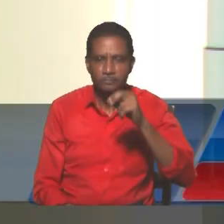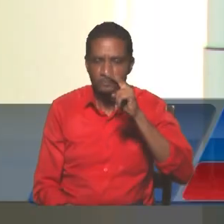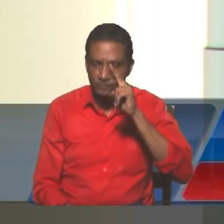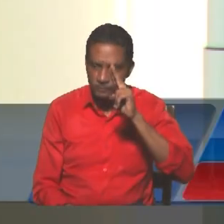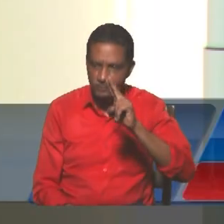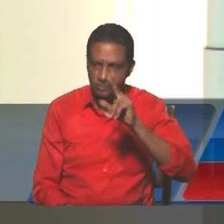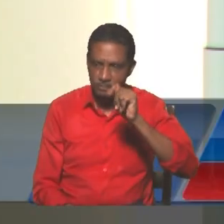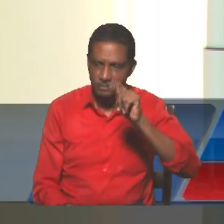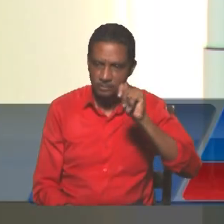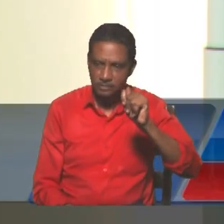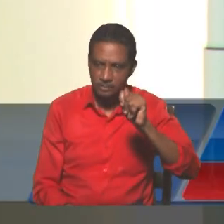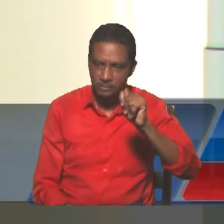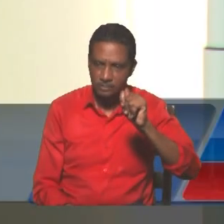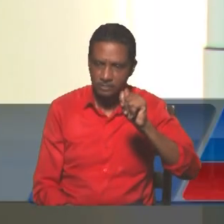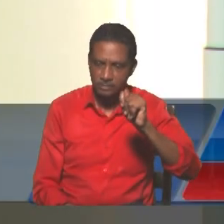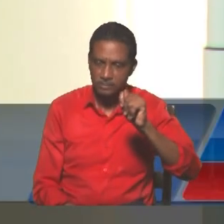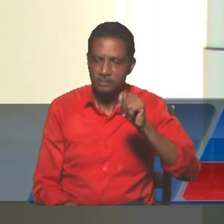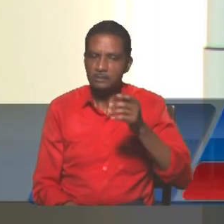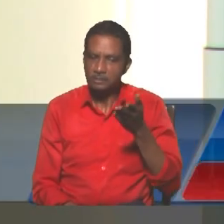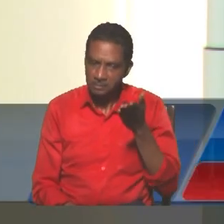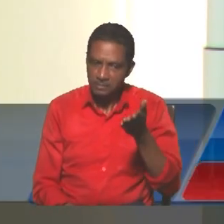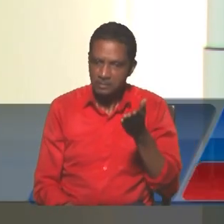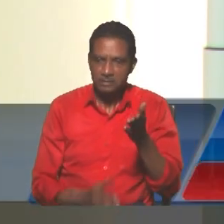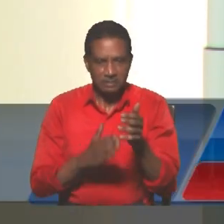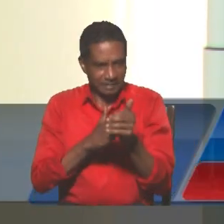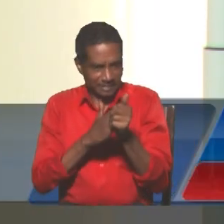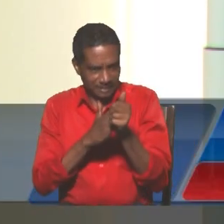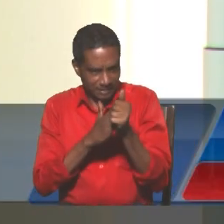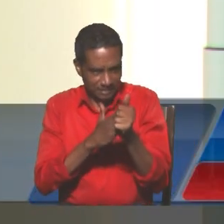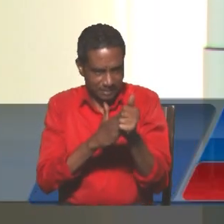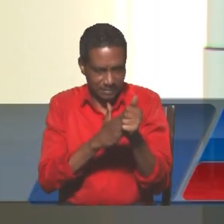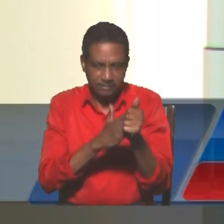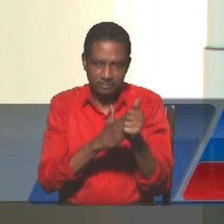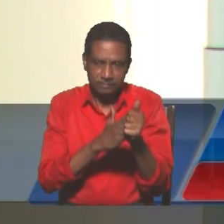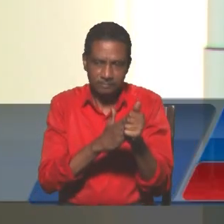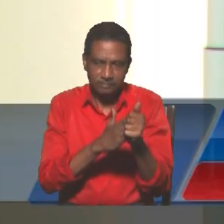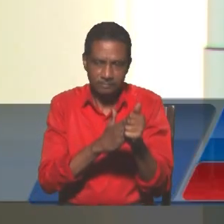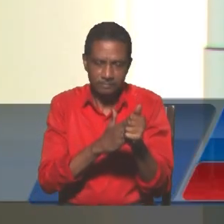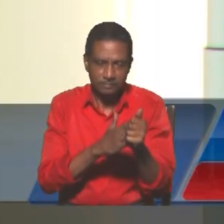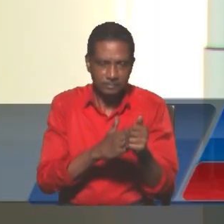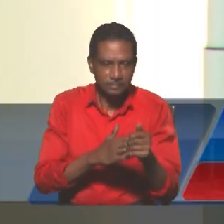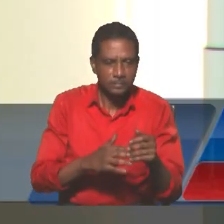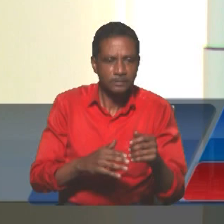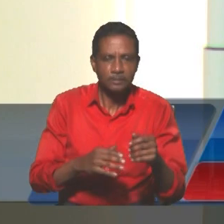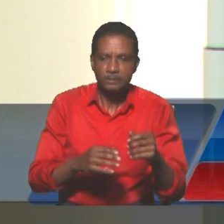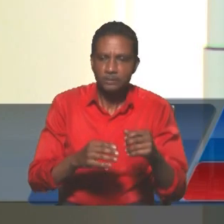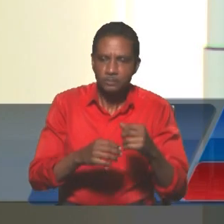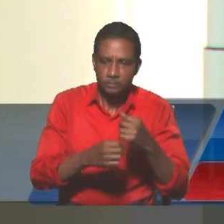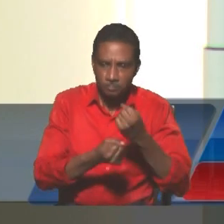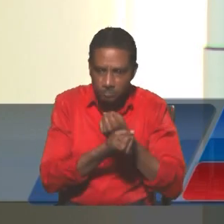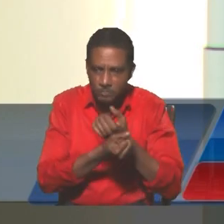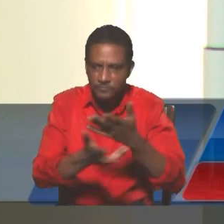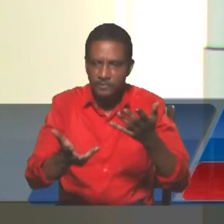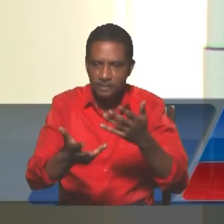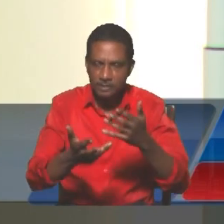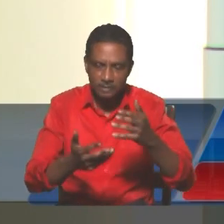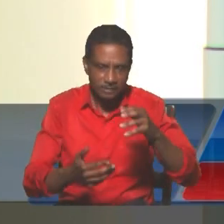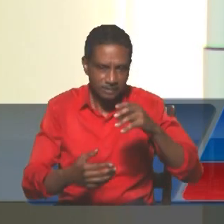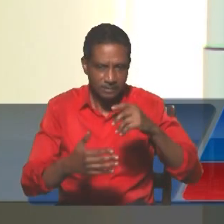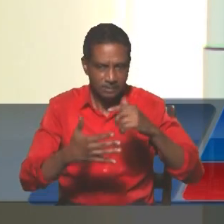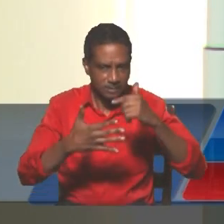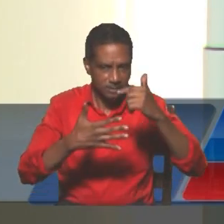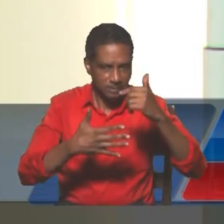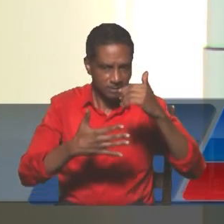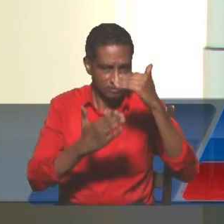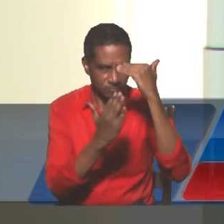of setting the baseline emissions database for carbon emissions in this